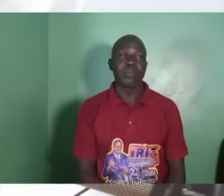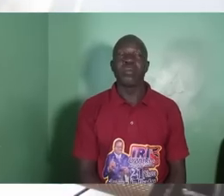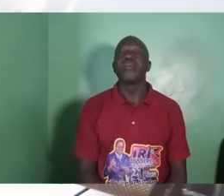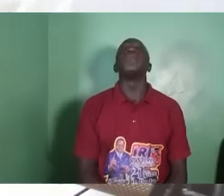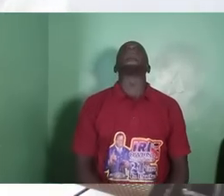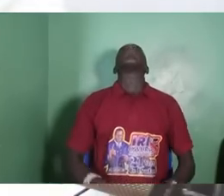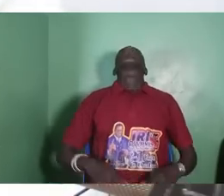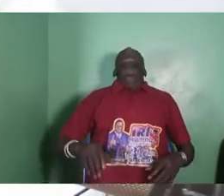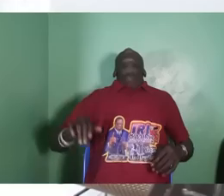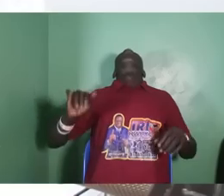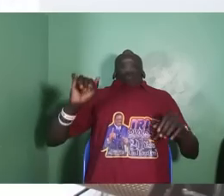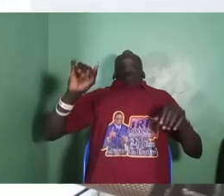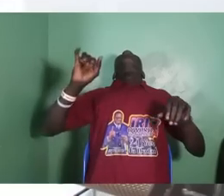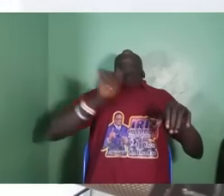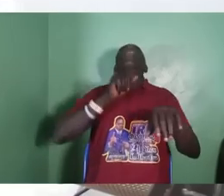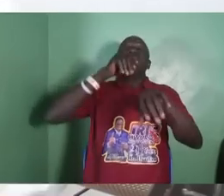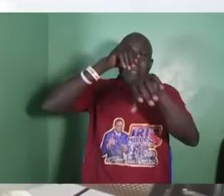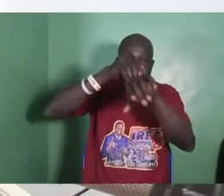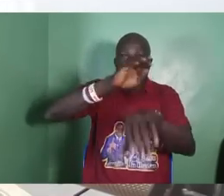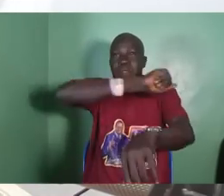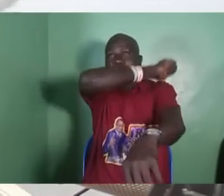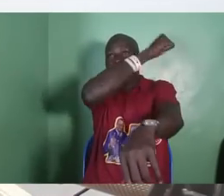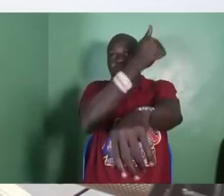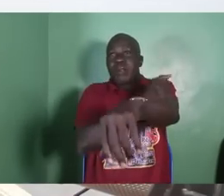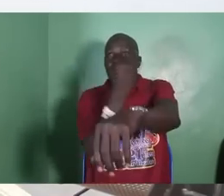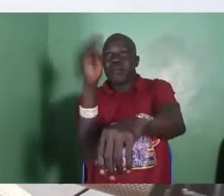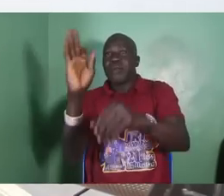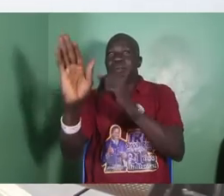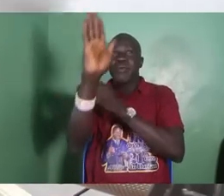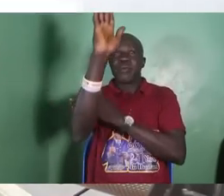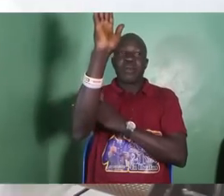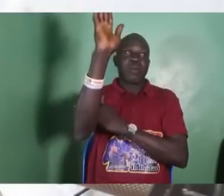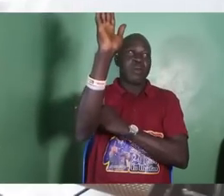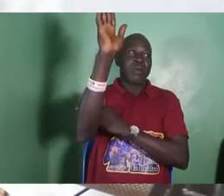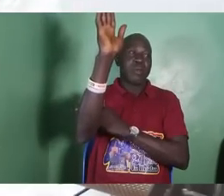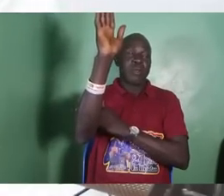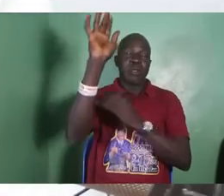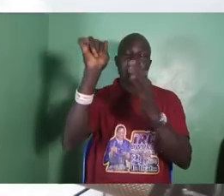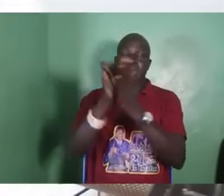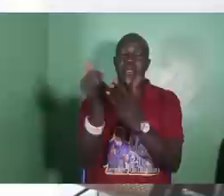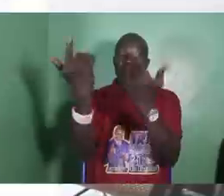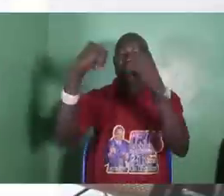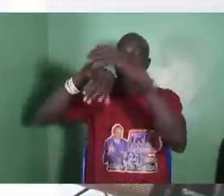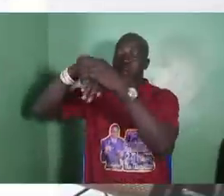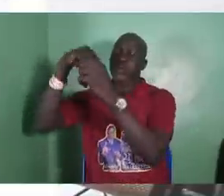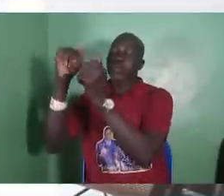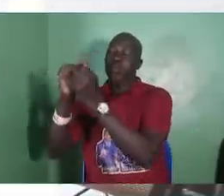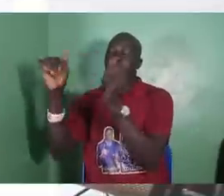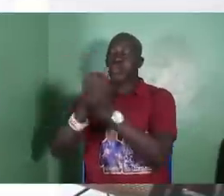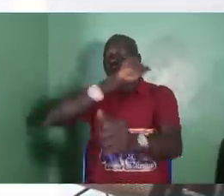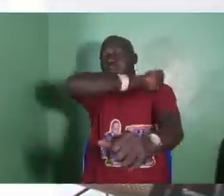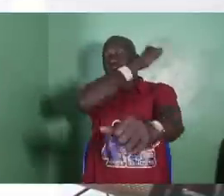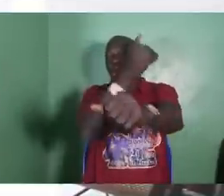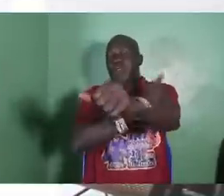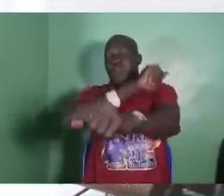hey mo ra se olorun jade I said that the authority of God ode njade ta se ta se and it's come out